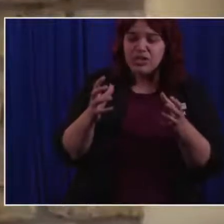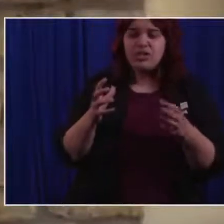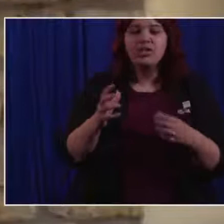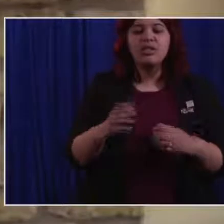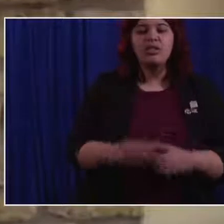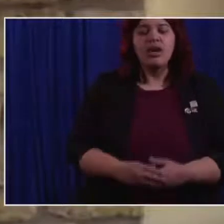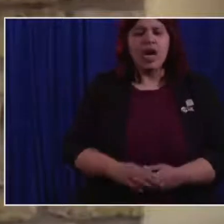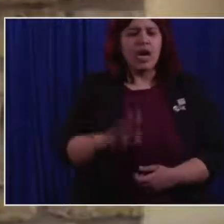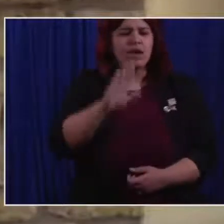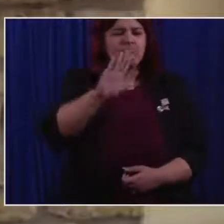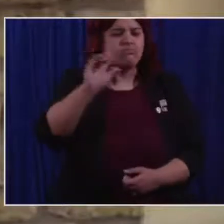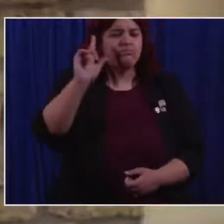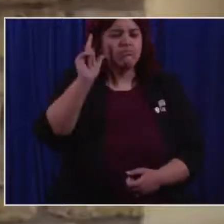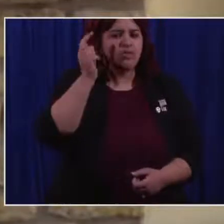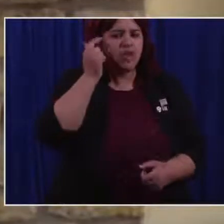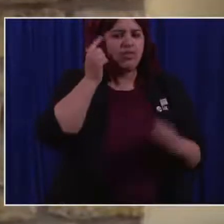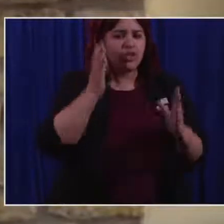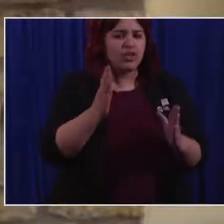Governor,